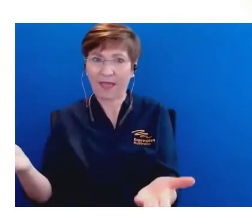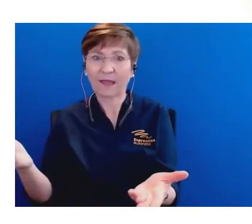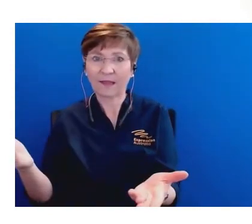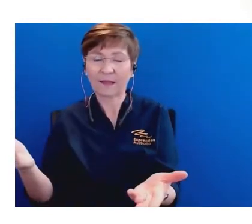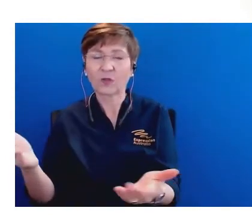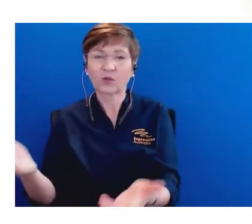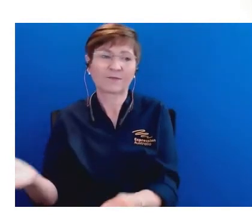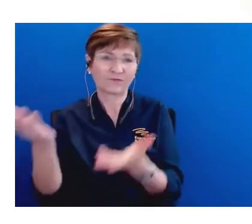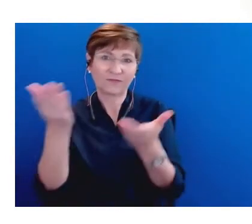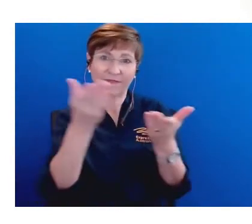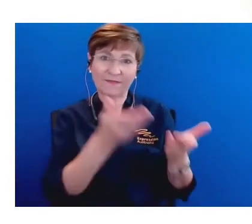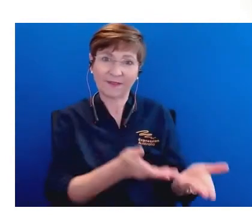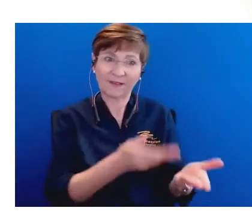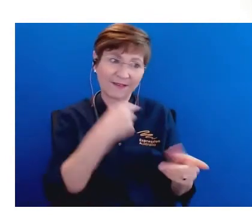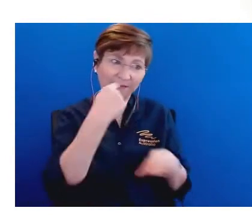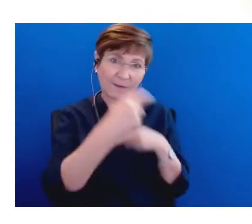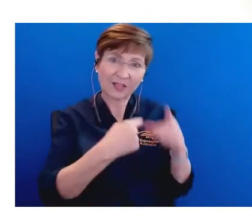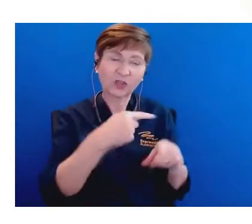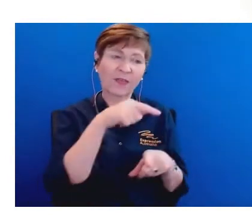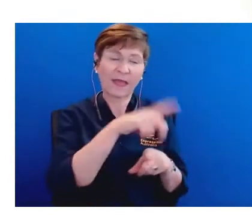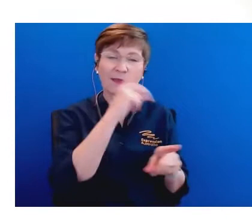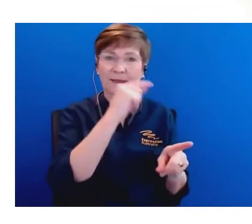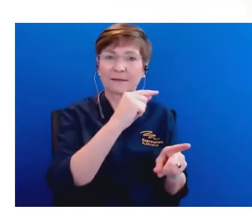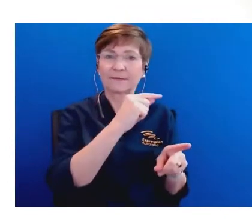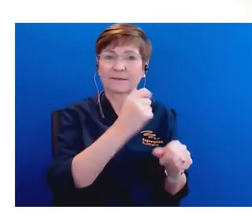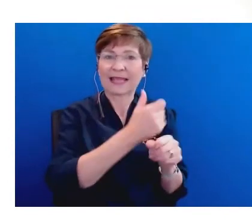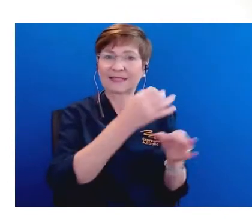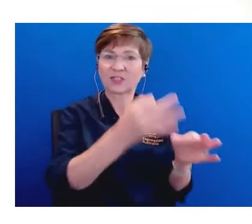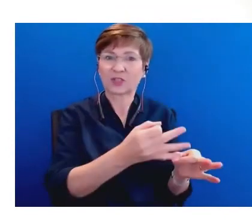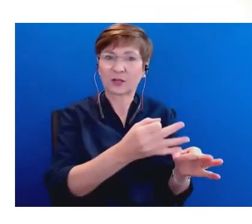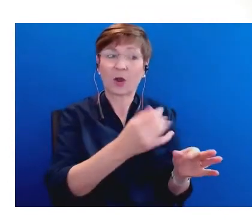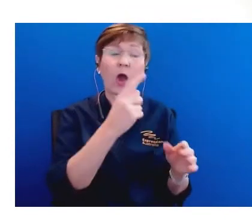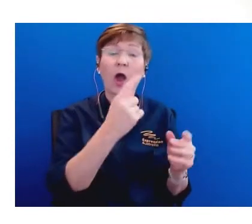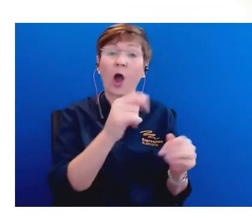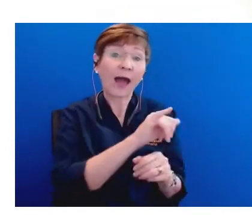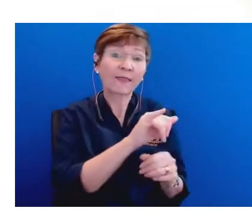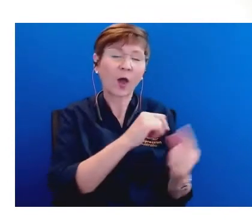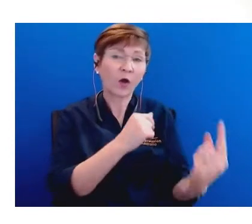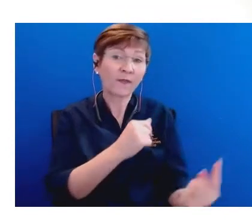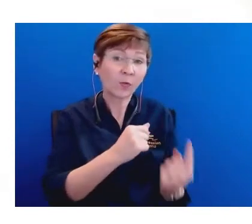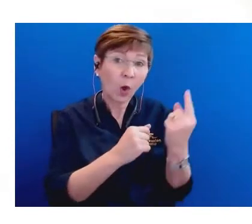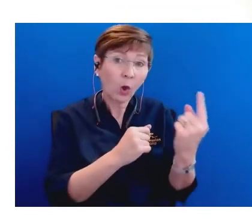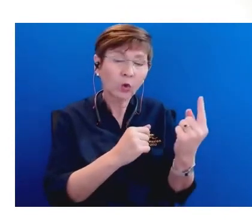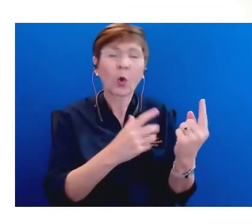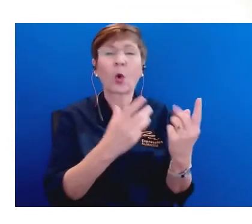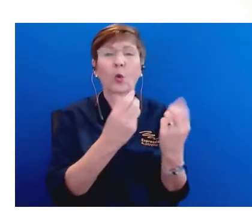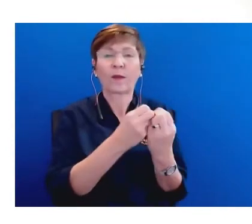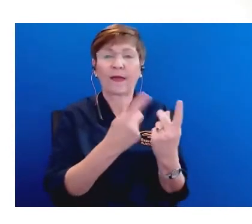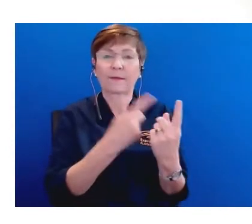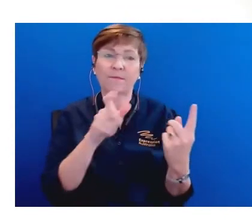cognitive disability acting either alone or with one or more supporters.